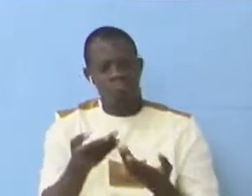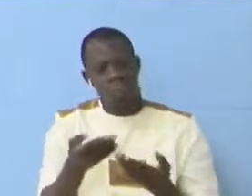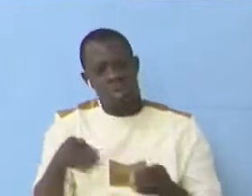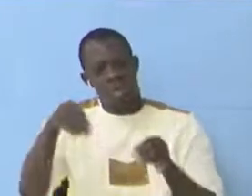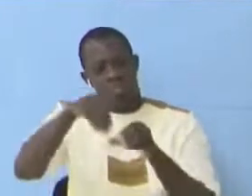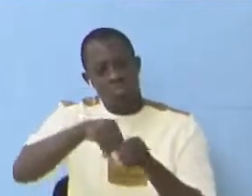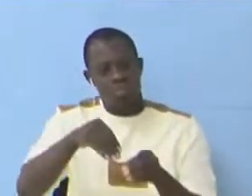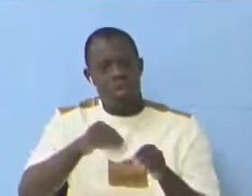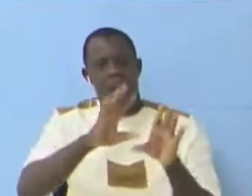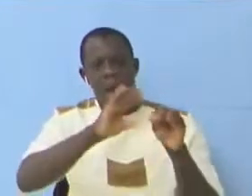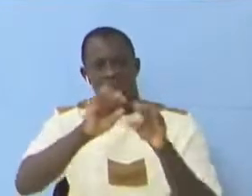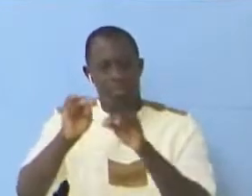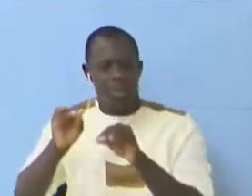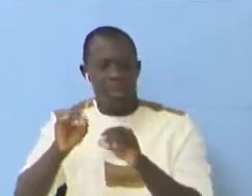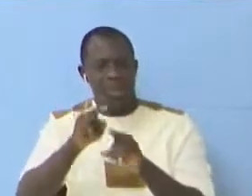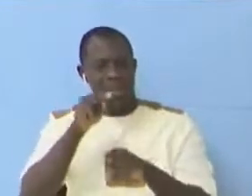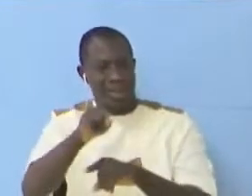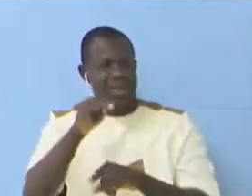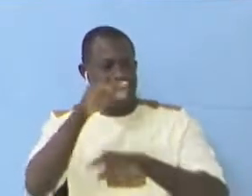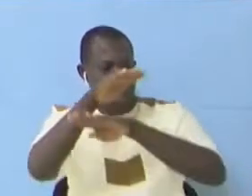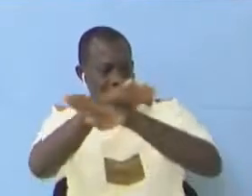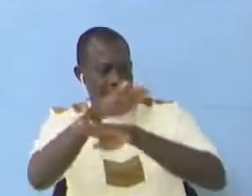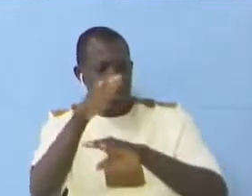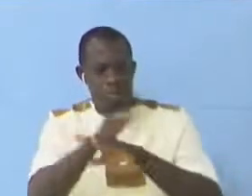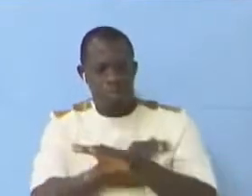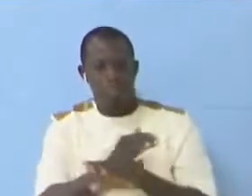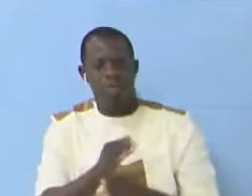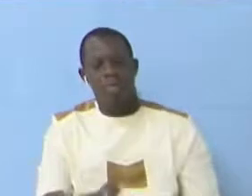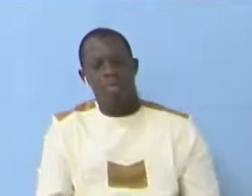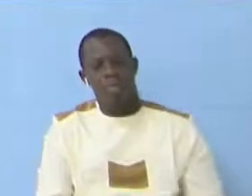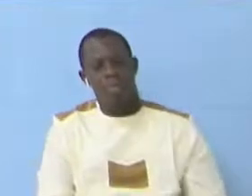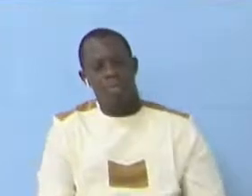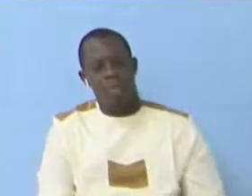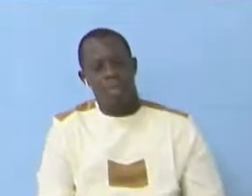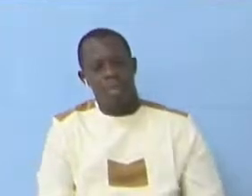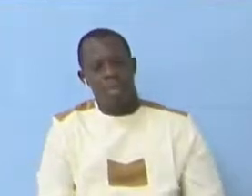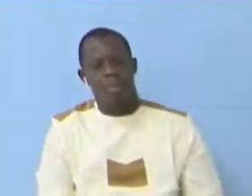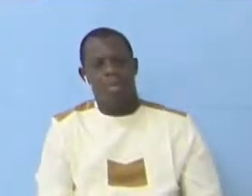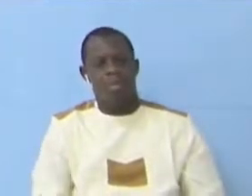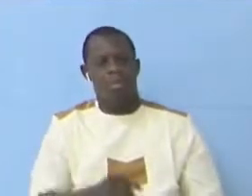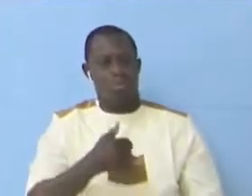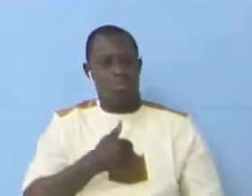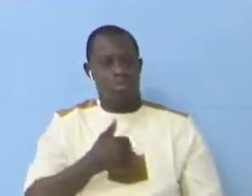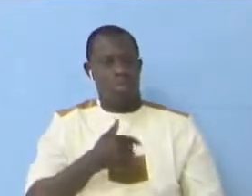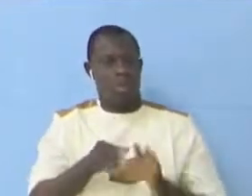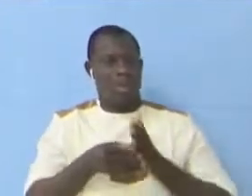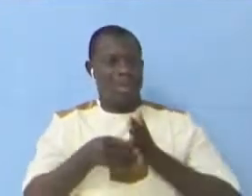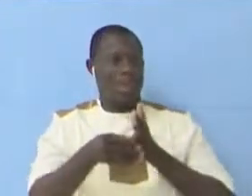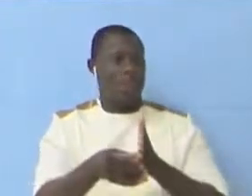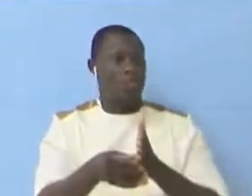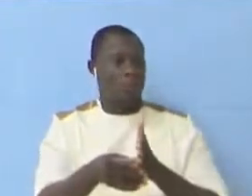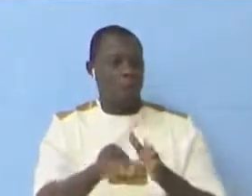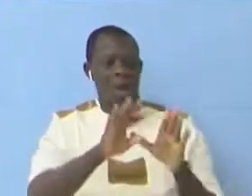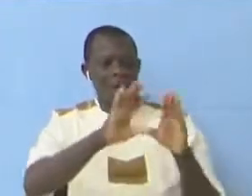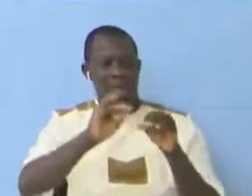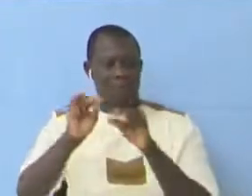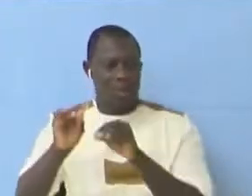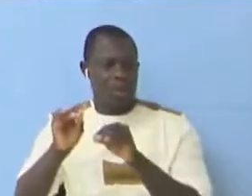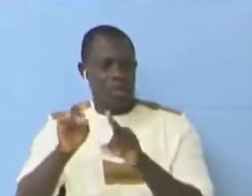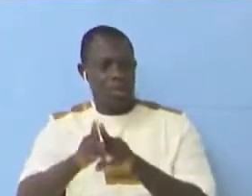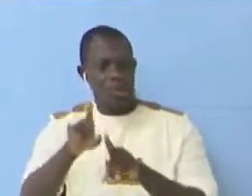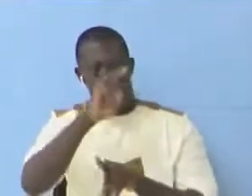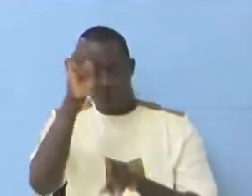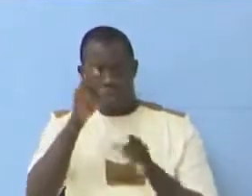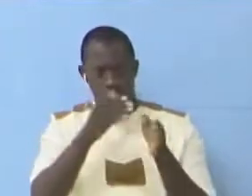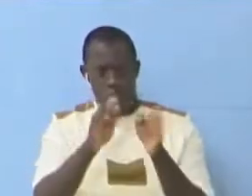boobu yow naka nga bokkee woon ci yëngu yi nga xam ne moom lañ fa doon def. As Director of Operations, comme ni Director of